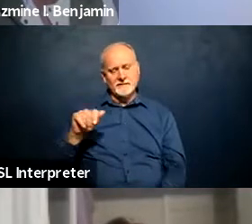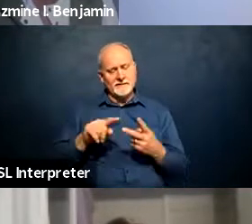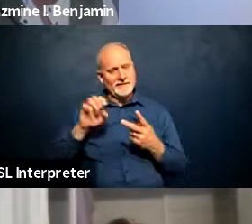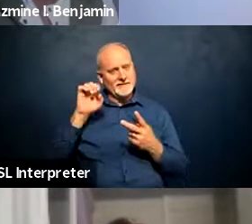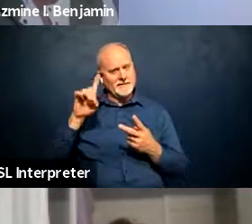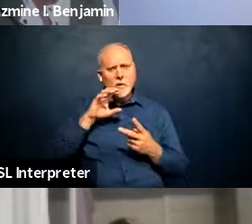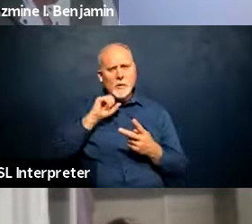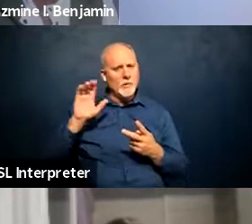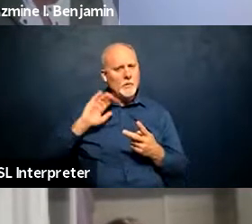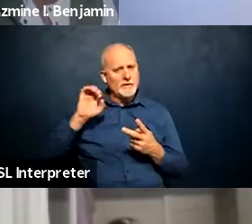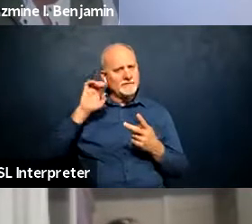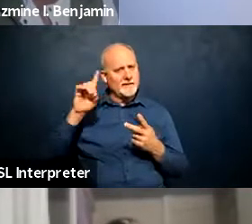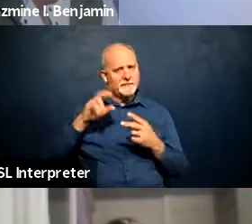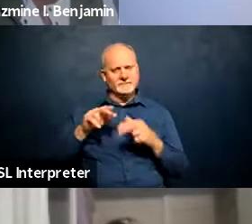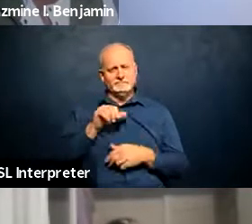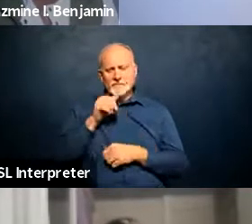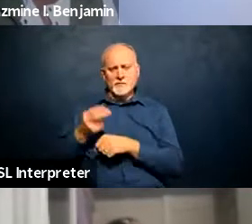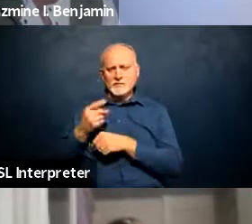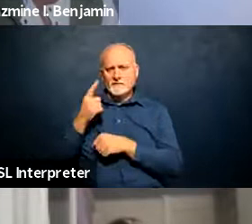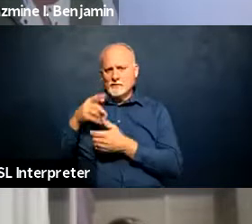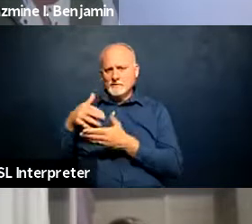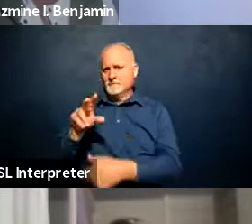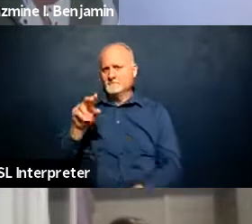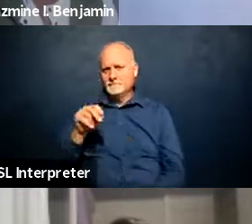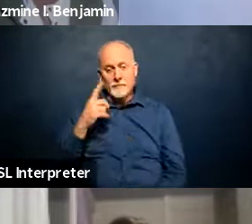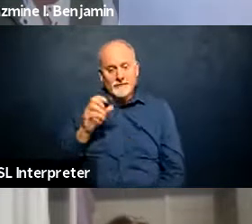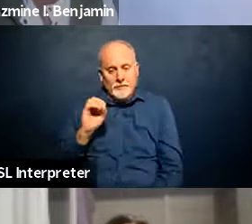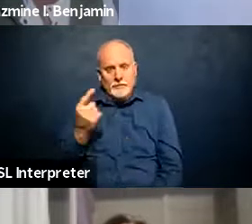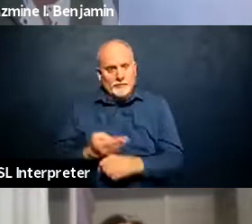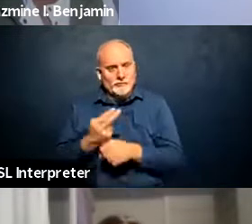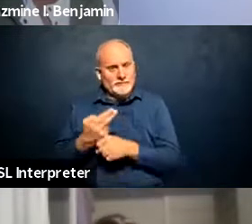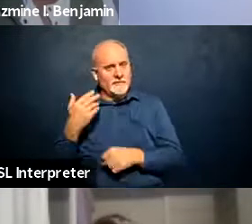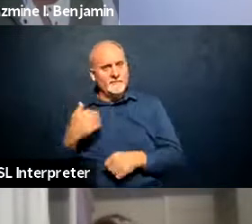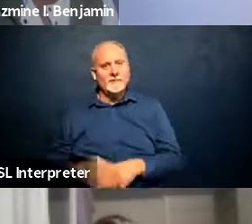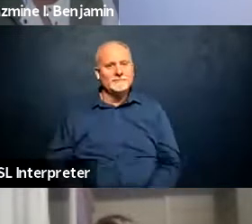old education building, are not being used. Great, thank you.